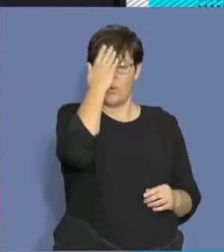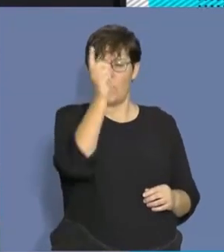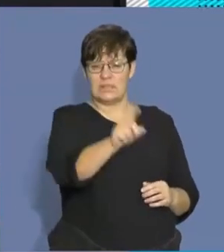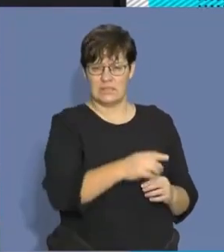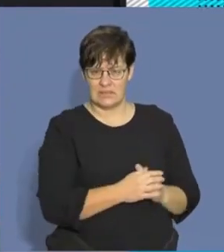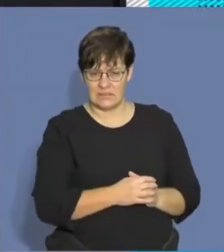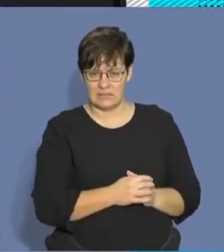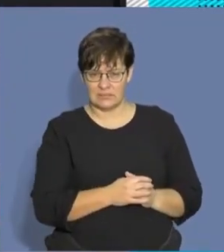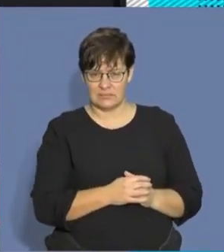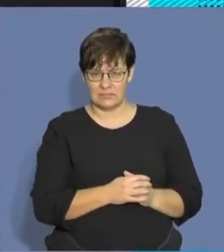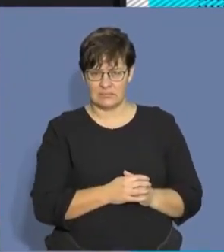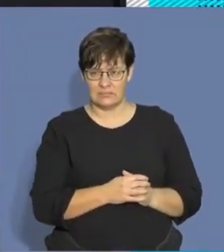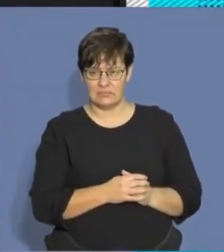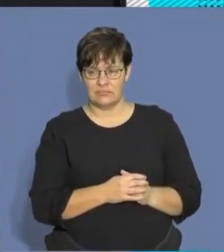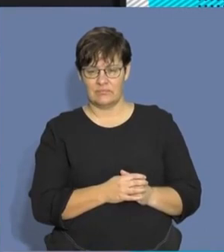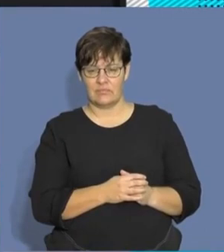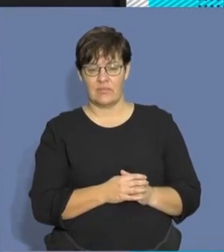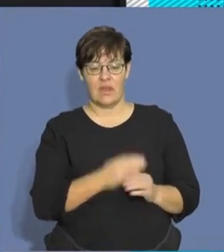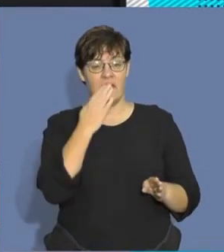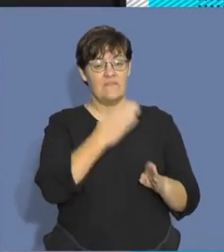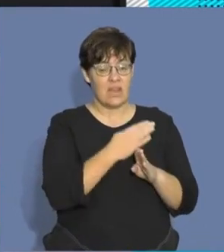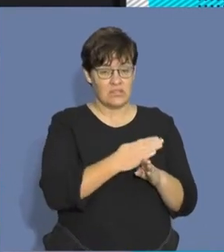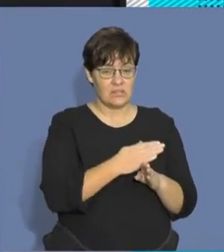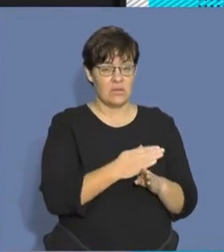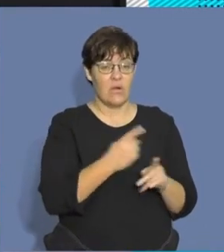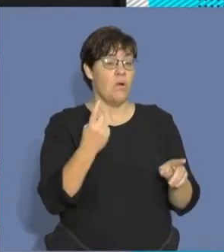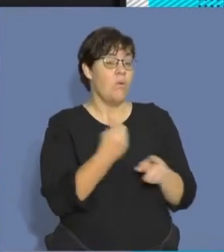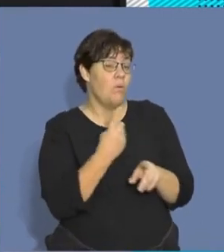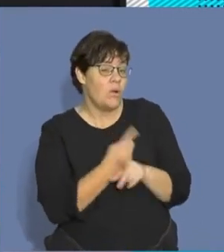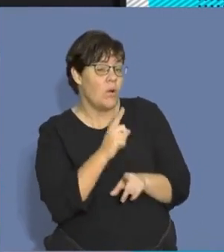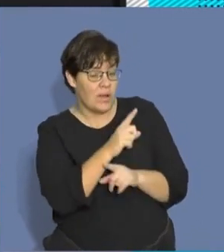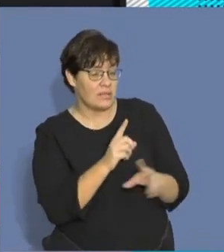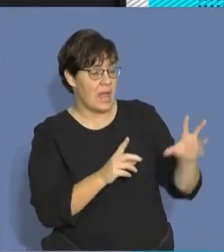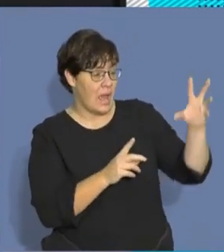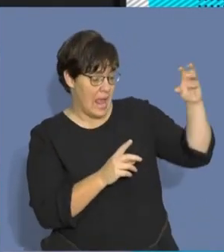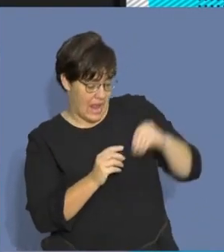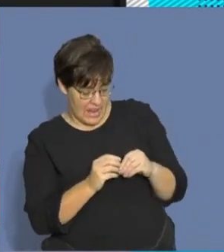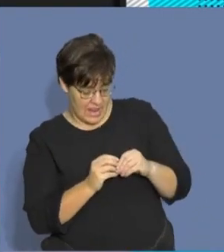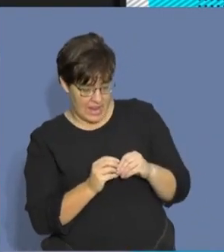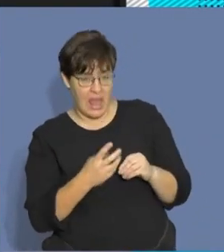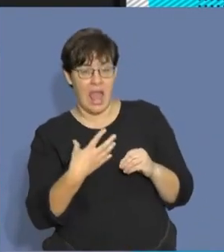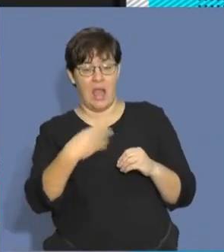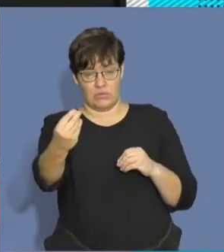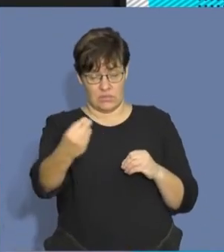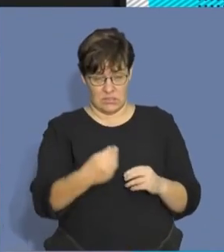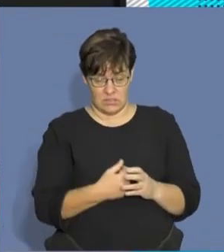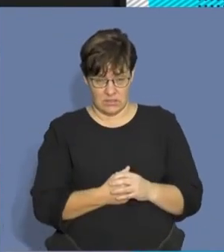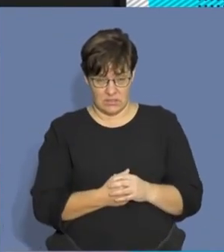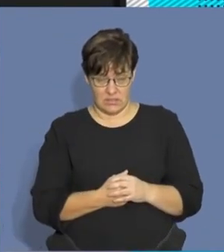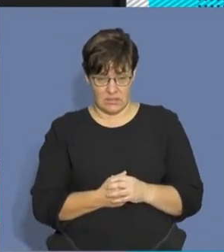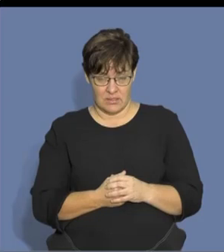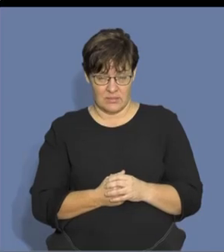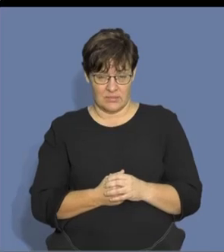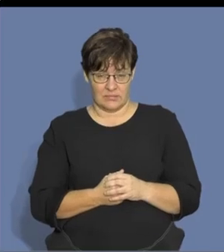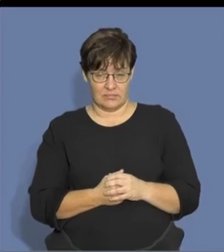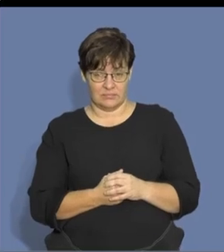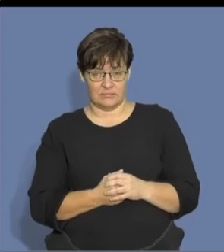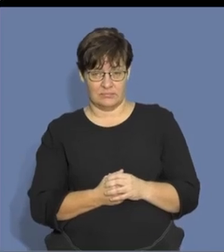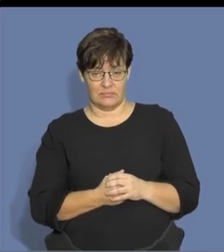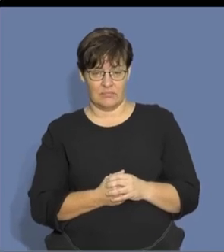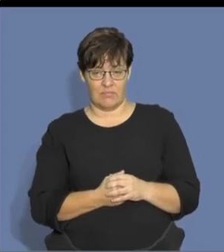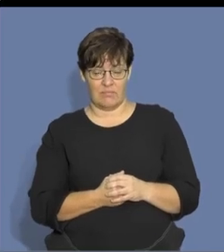we figure out is that functions is always going to be about input and output, all right? So let's see